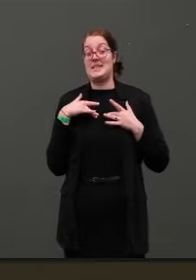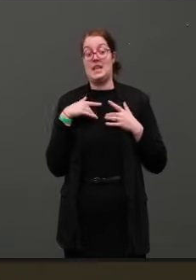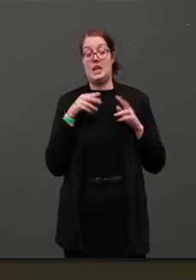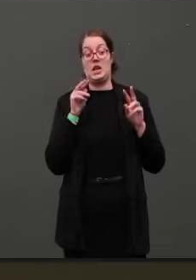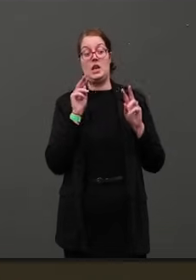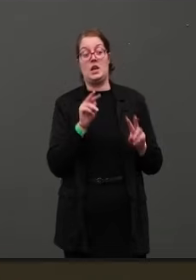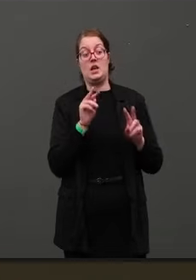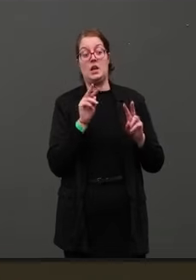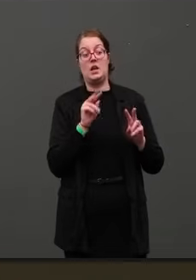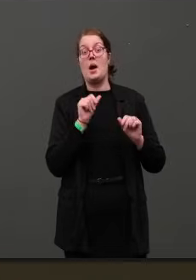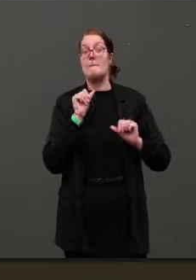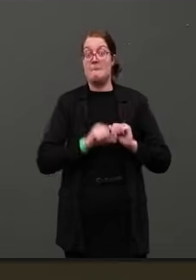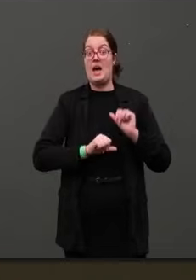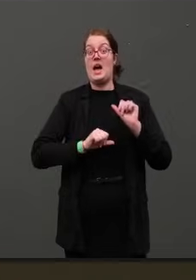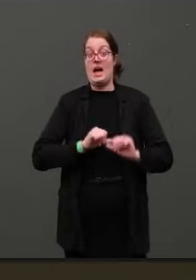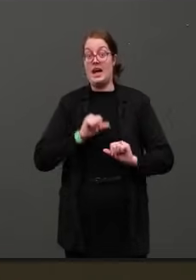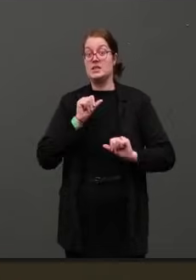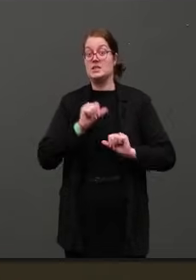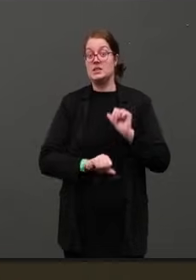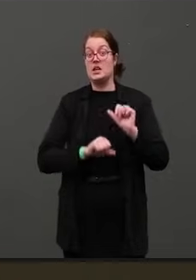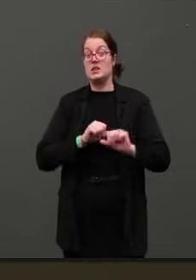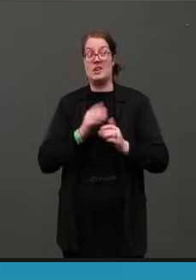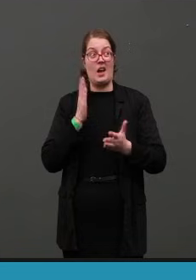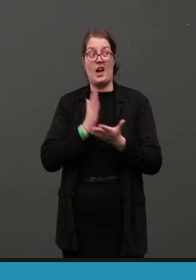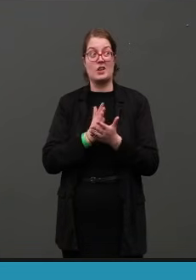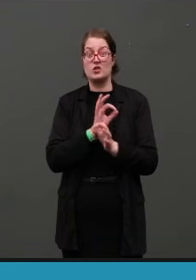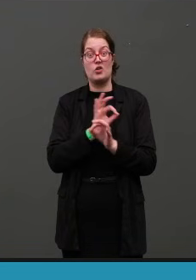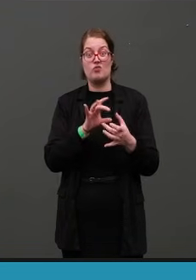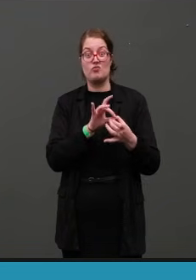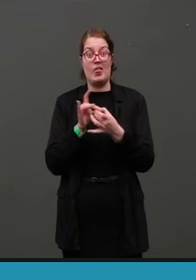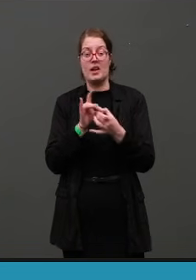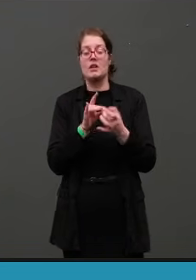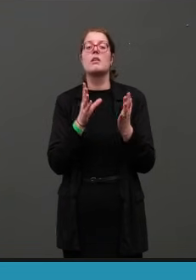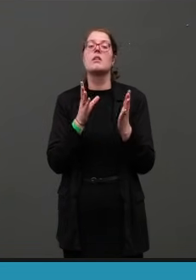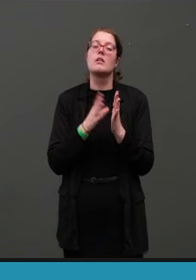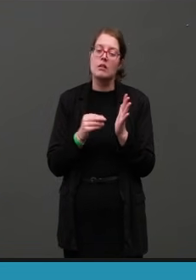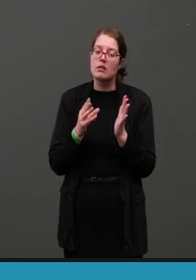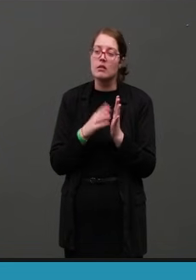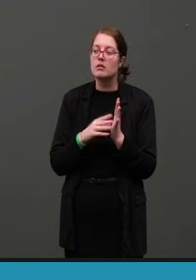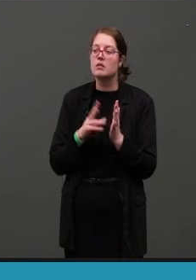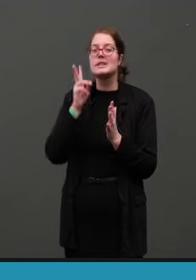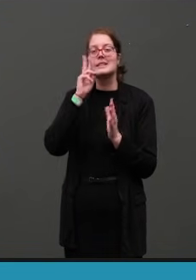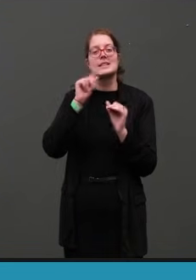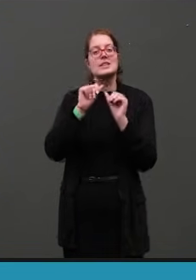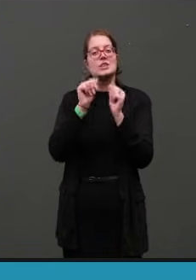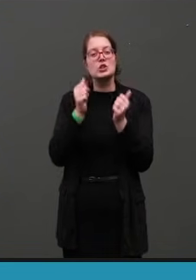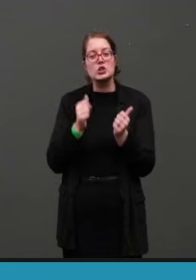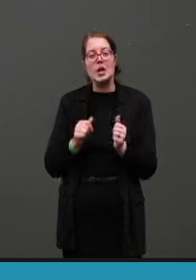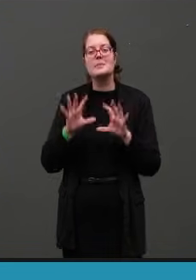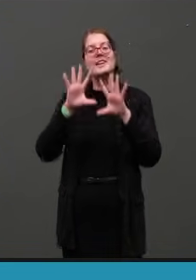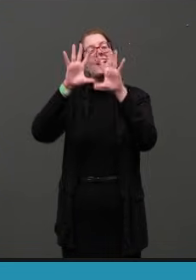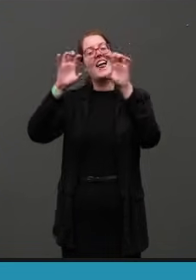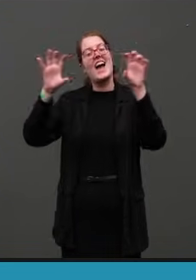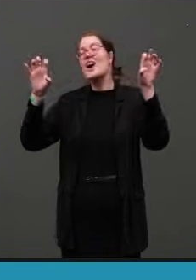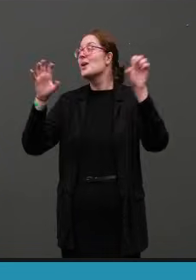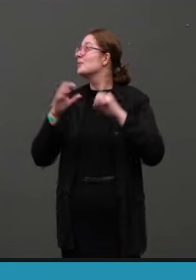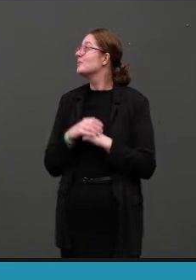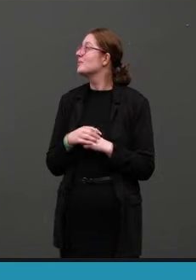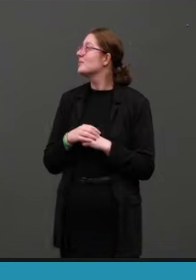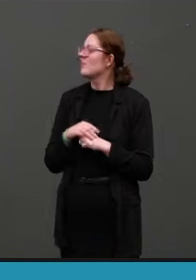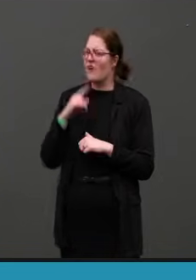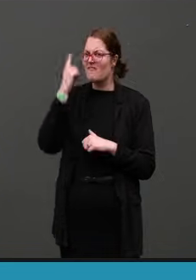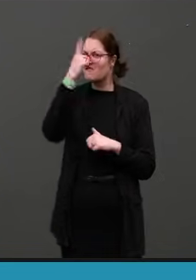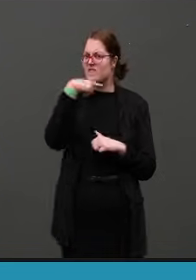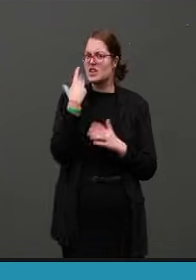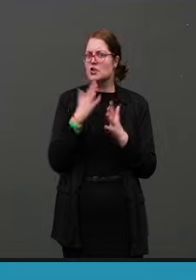patterns in things that are actually unrelated, like seeing shapes in clouds, or a face on Mars,